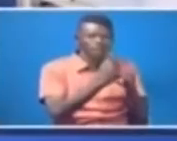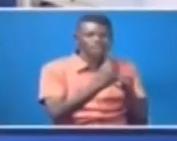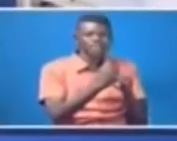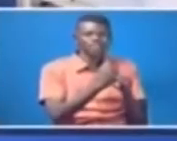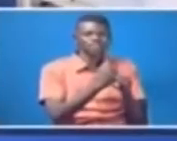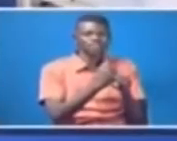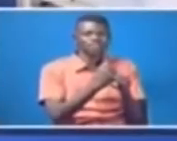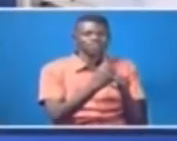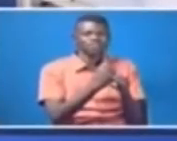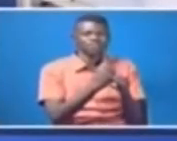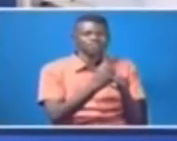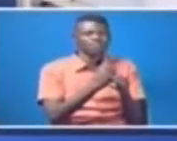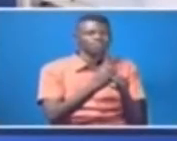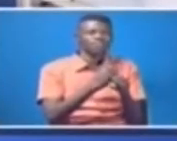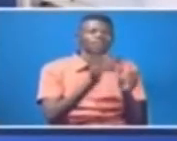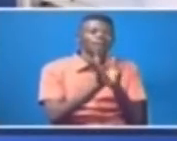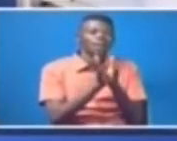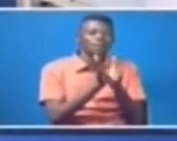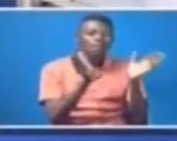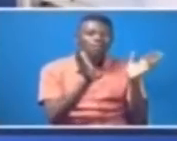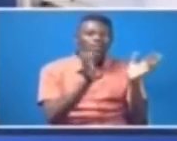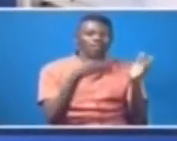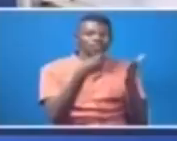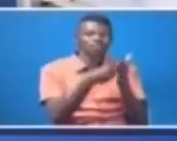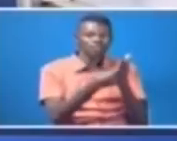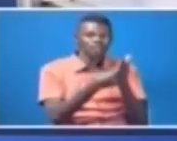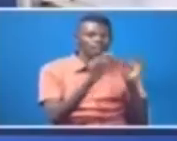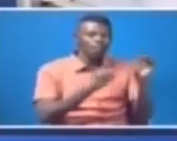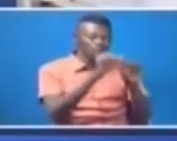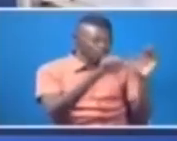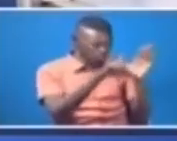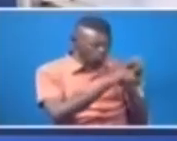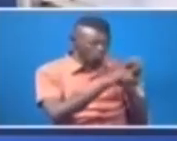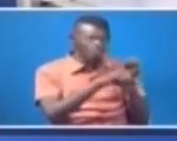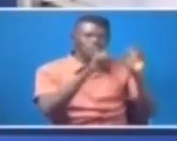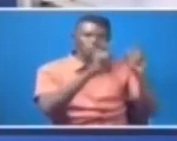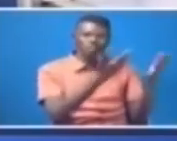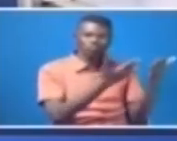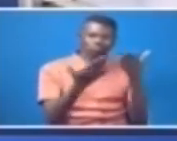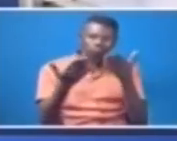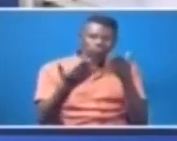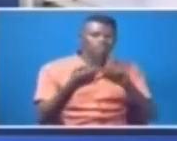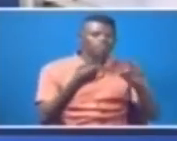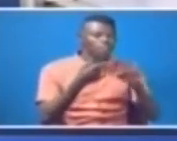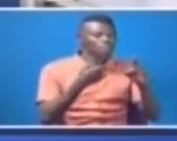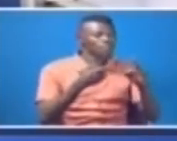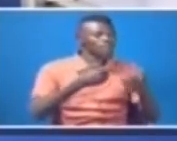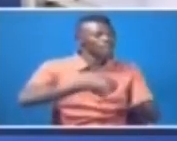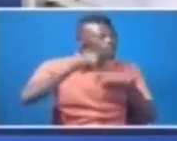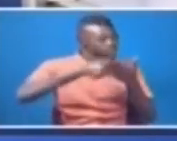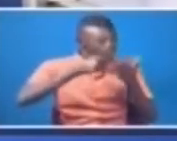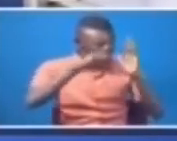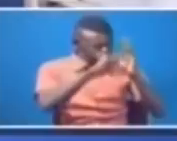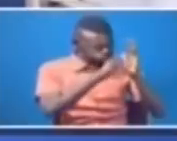In accordance with the PFM, the Public Finance Management Law, to table number one, budget statements,